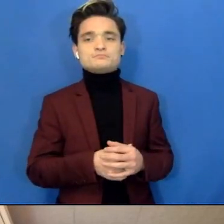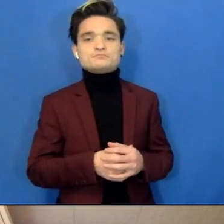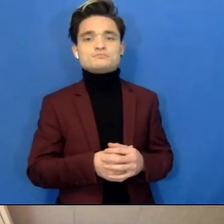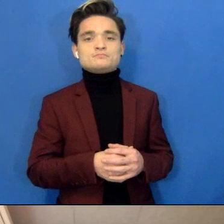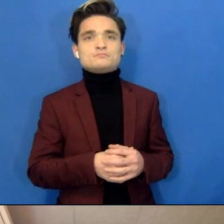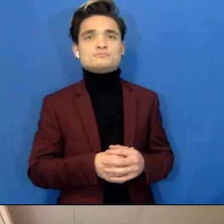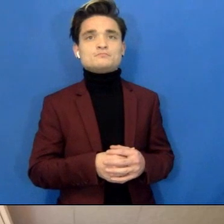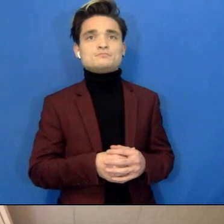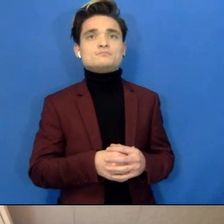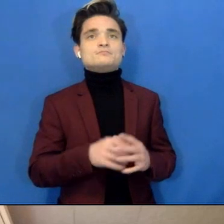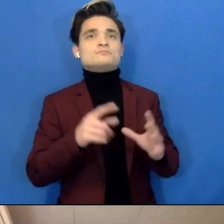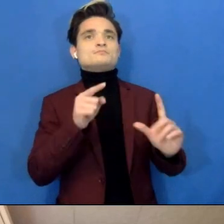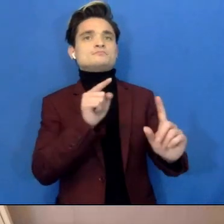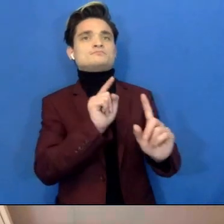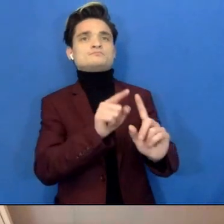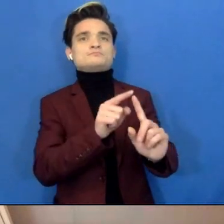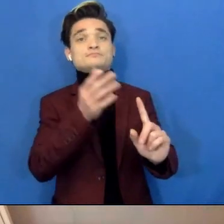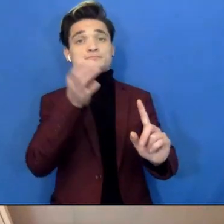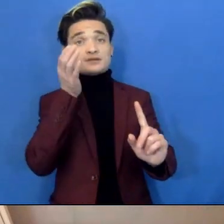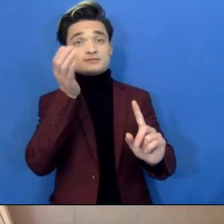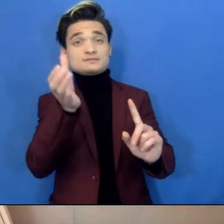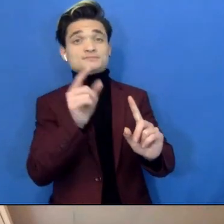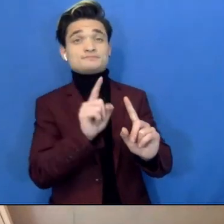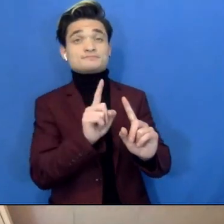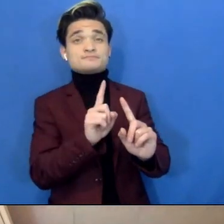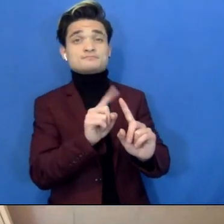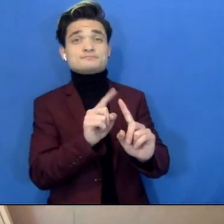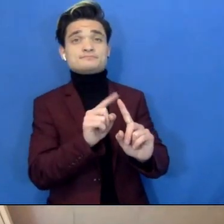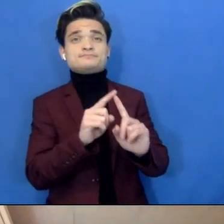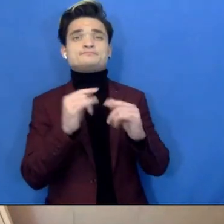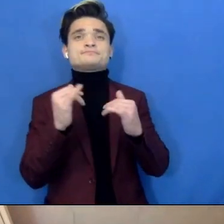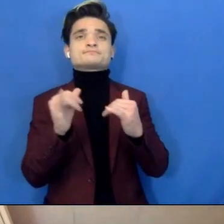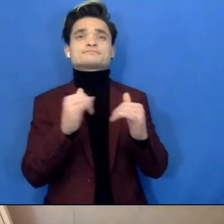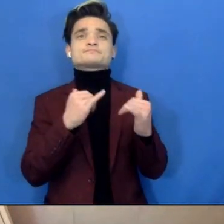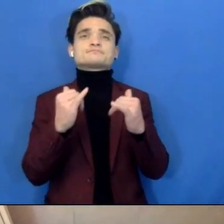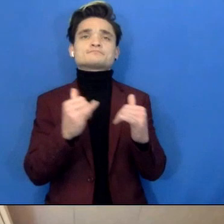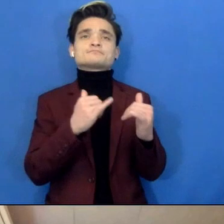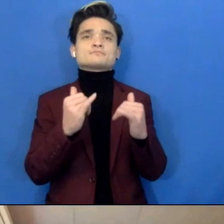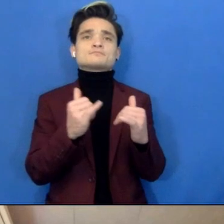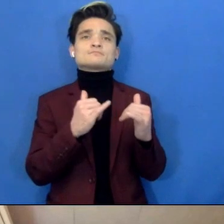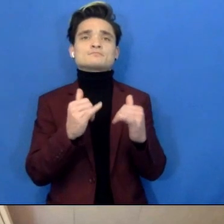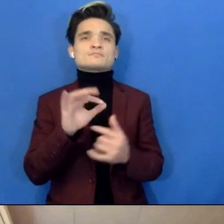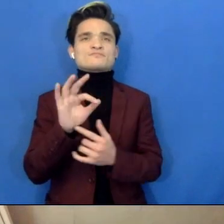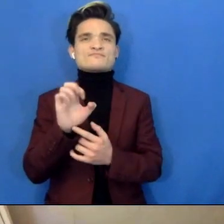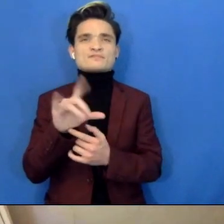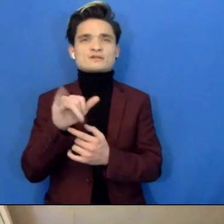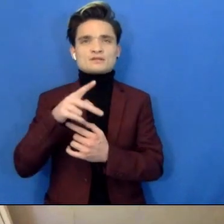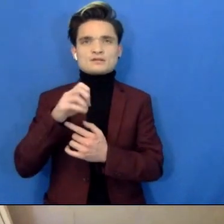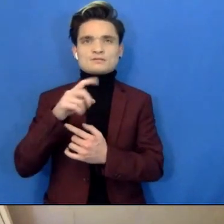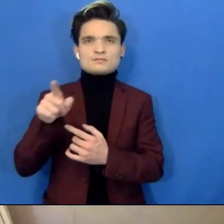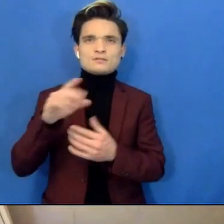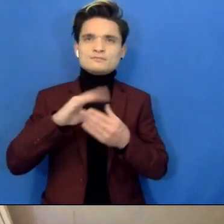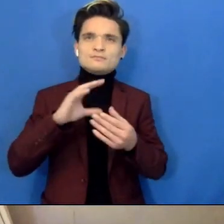to this concept of playing, as Felipe was saying, like the truthful characters, that they speak like they act,